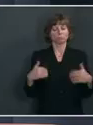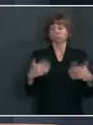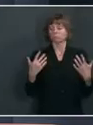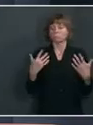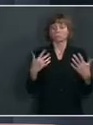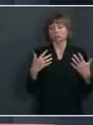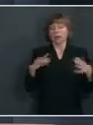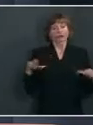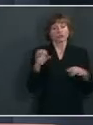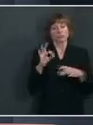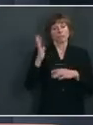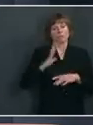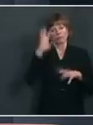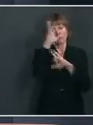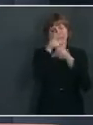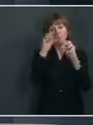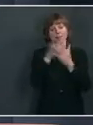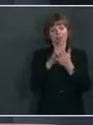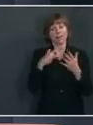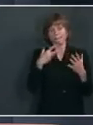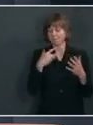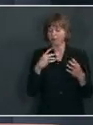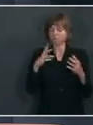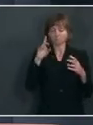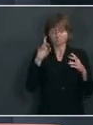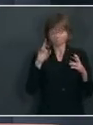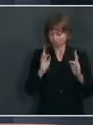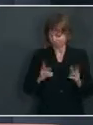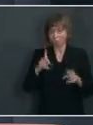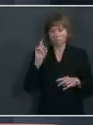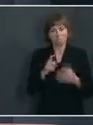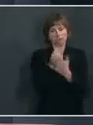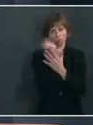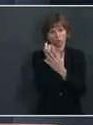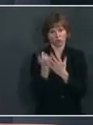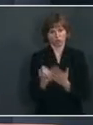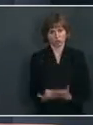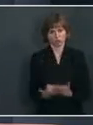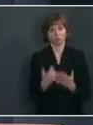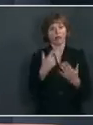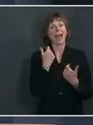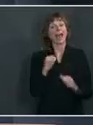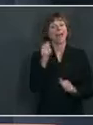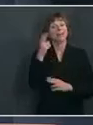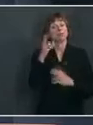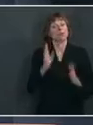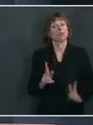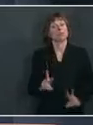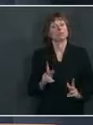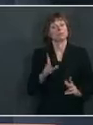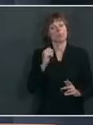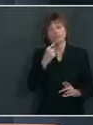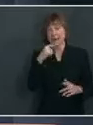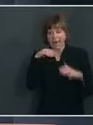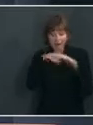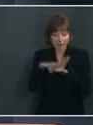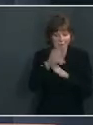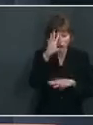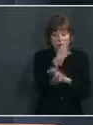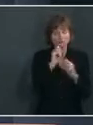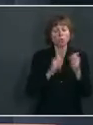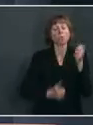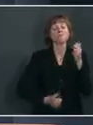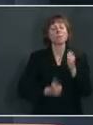to overturn, and that's exactly what he did. Now, any historian will tell you that he walked into the presidency at one of the most